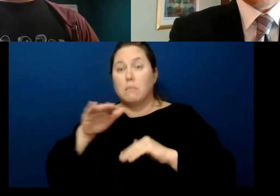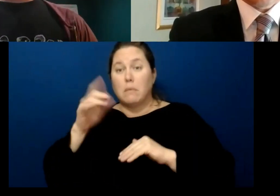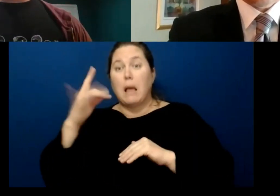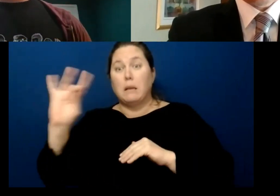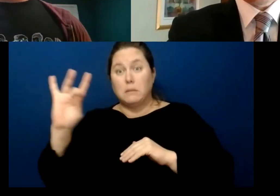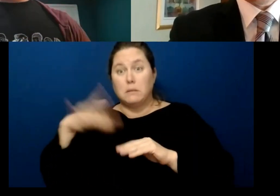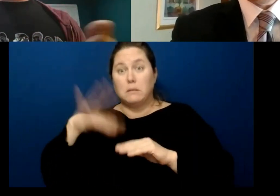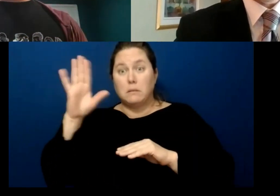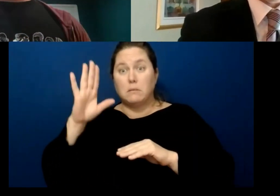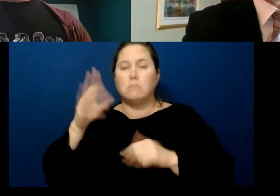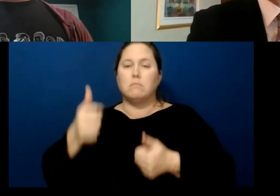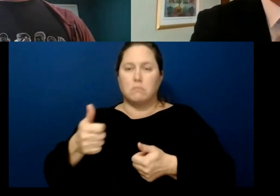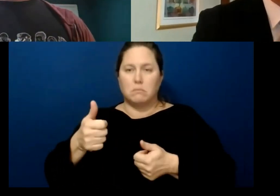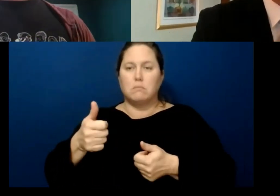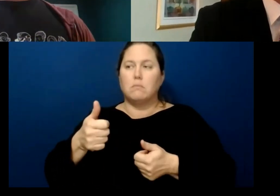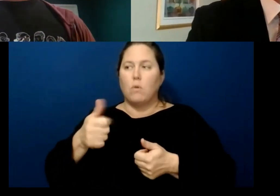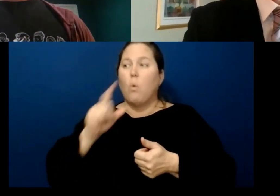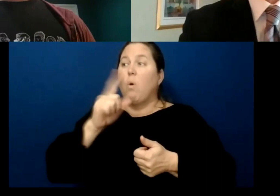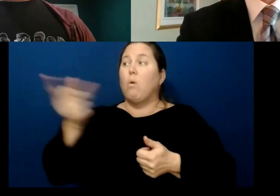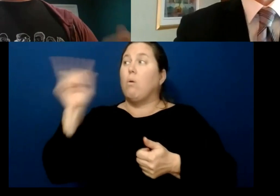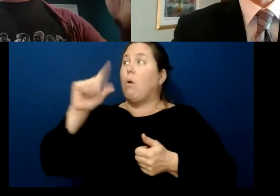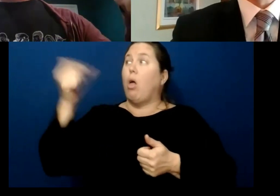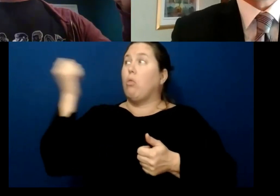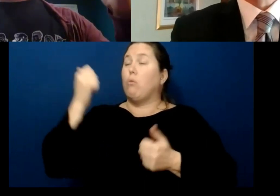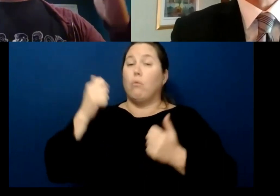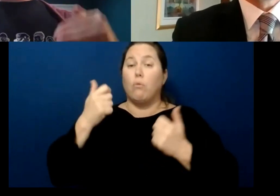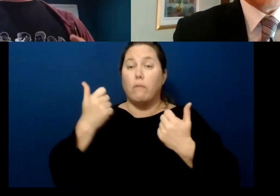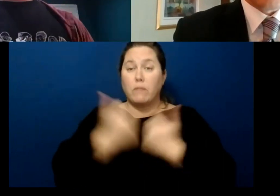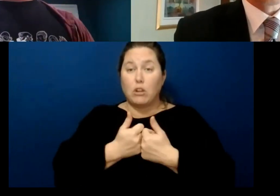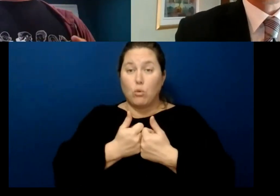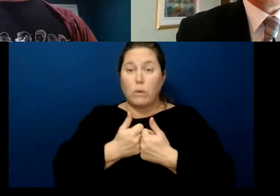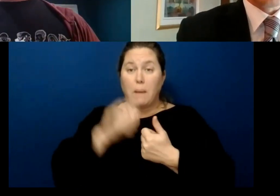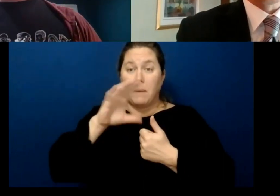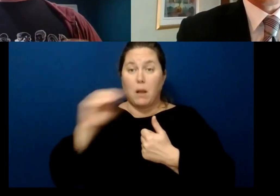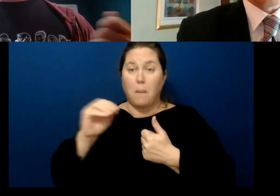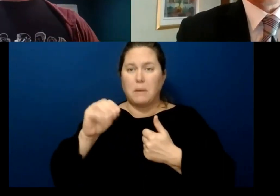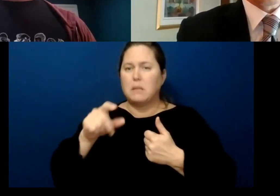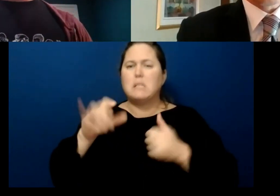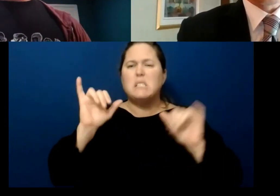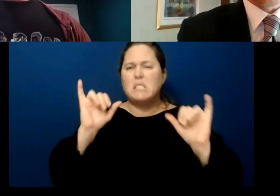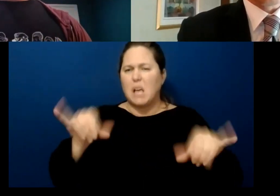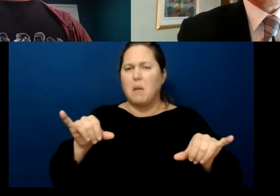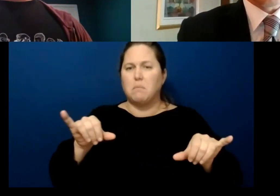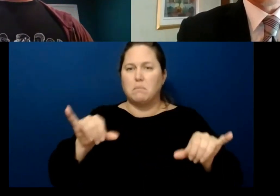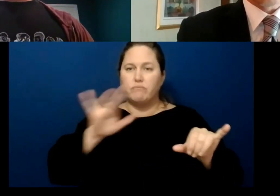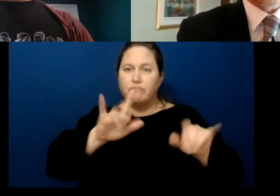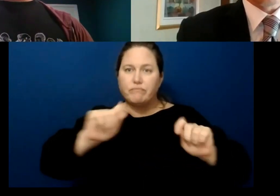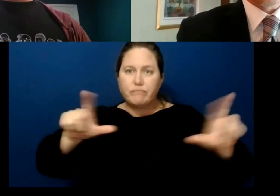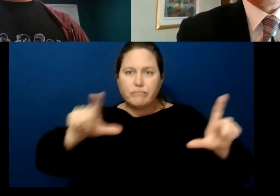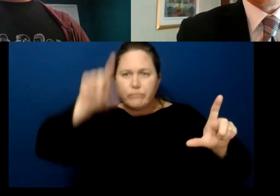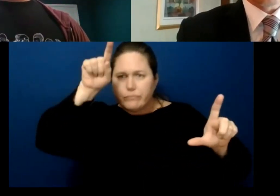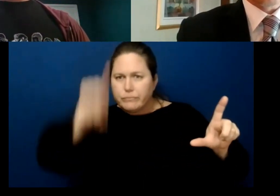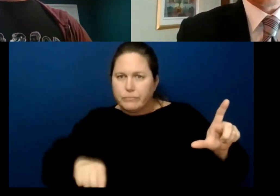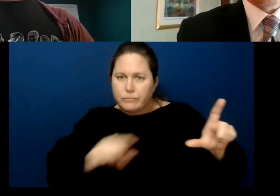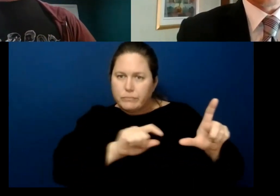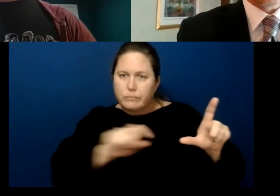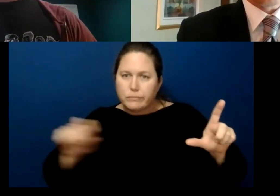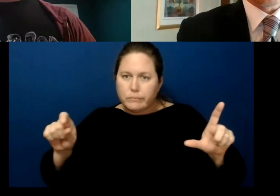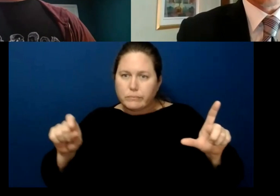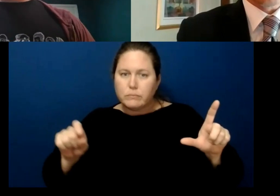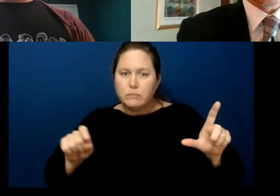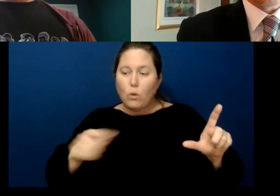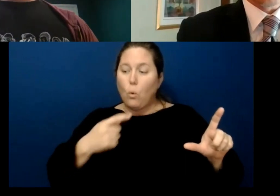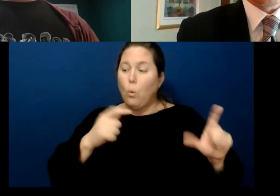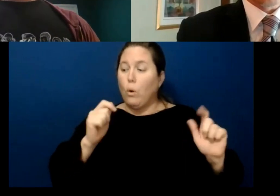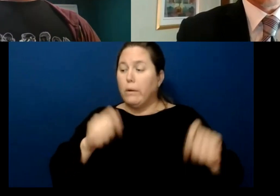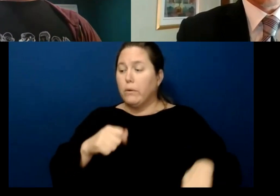companies' websites, you can sign up for their playtests by basically doing the same thing. Maybe go search Electronic Arts